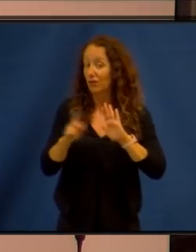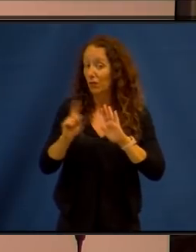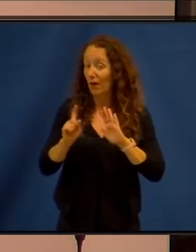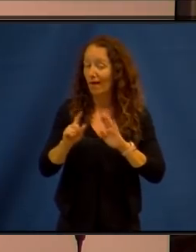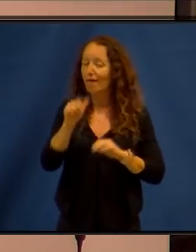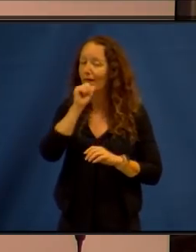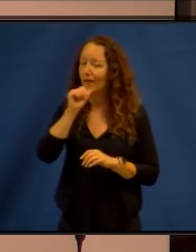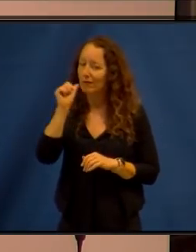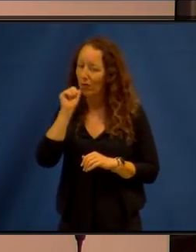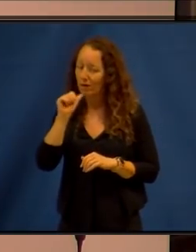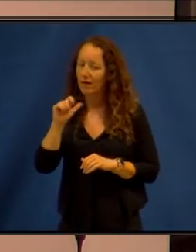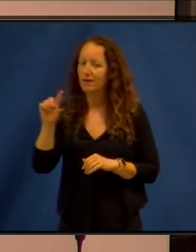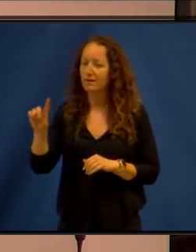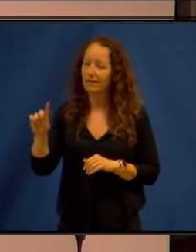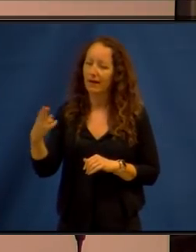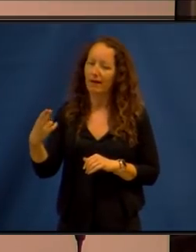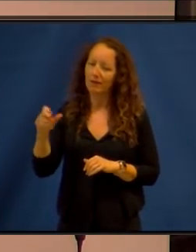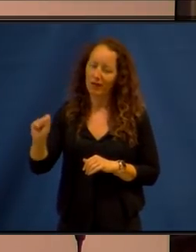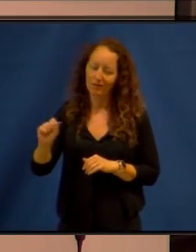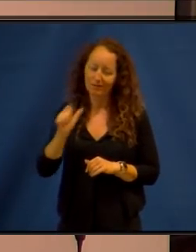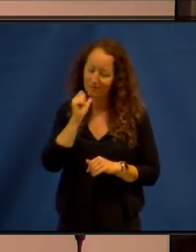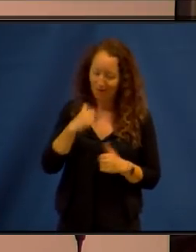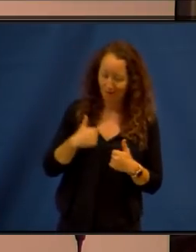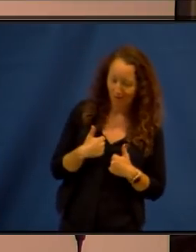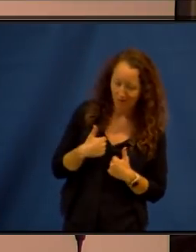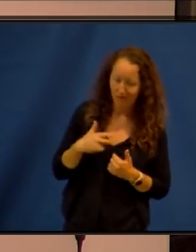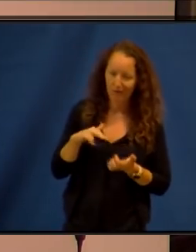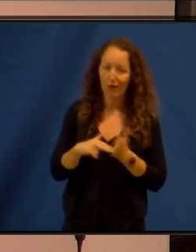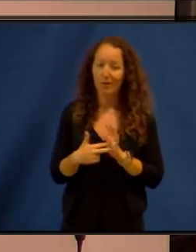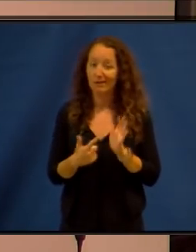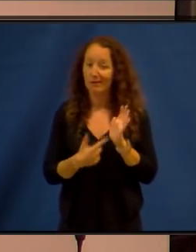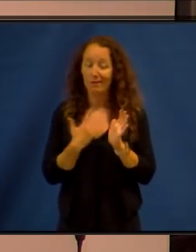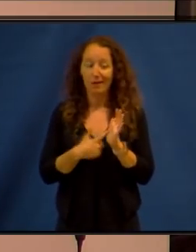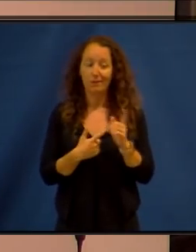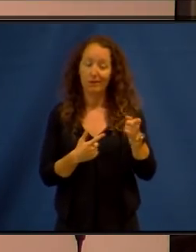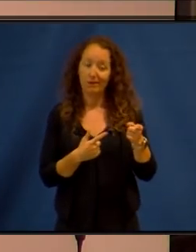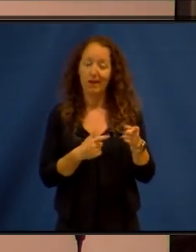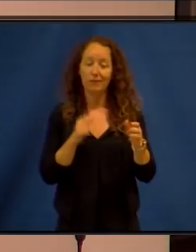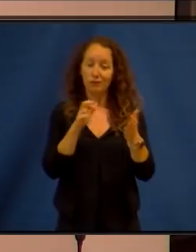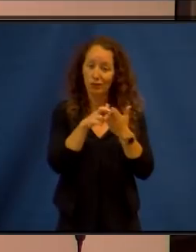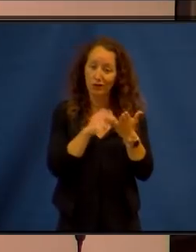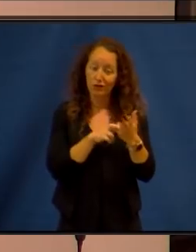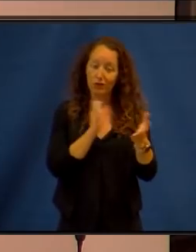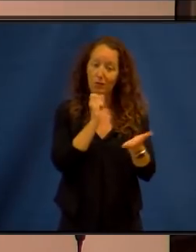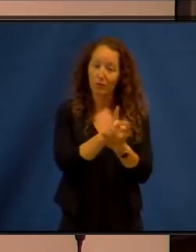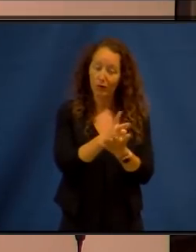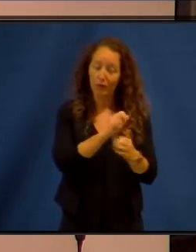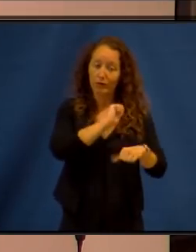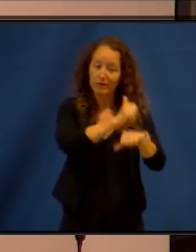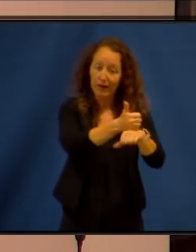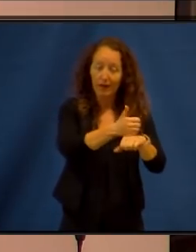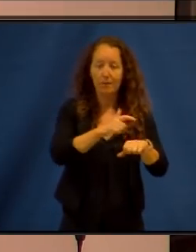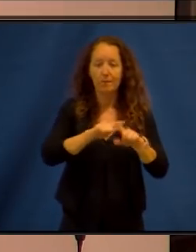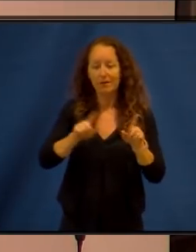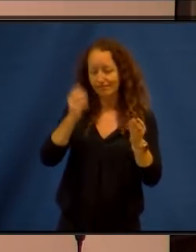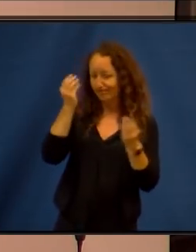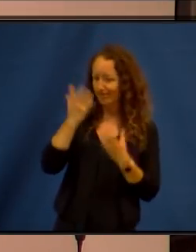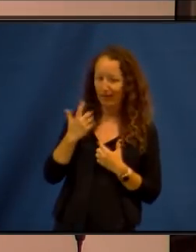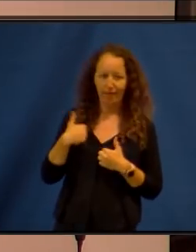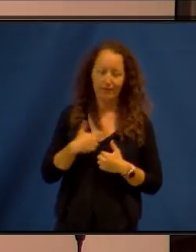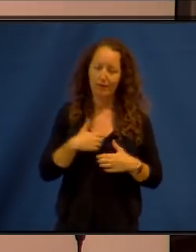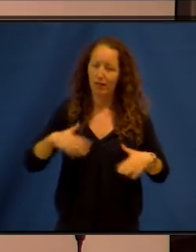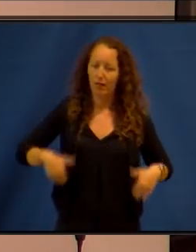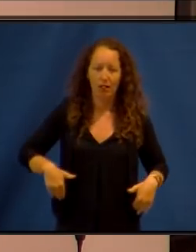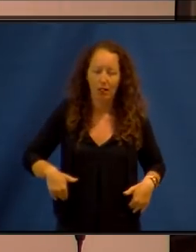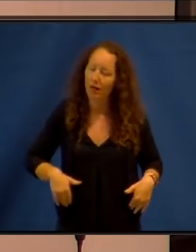they're posted on the website or until the Arizona Department of Health Services notifies us, which is what's been done so far.